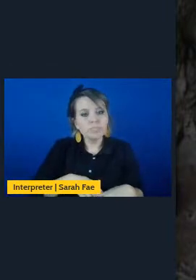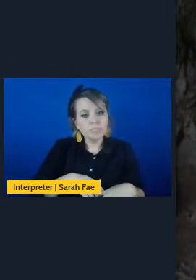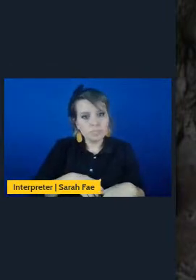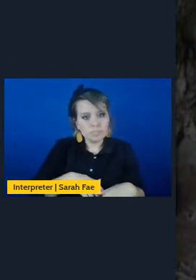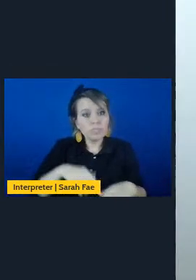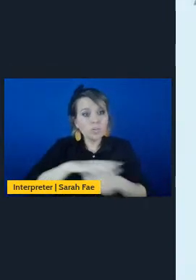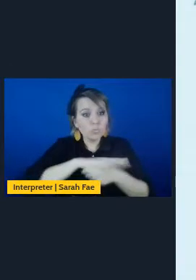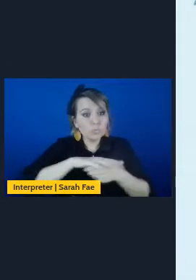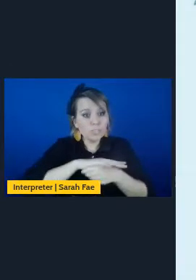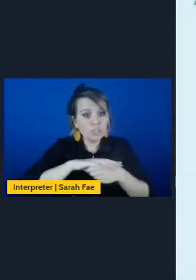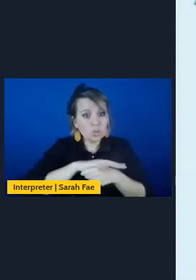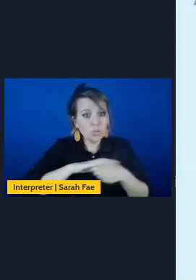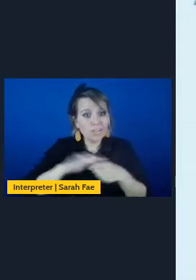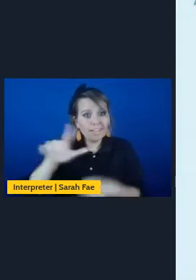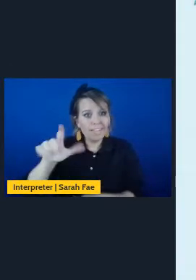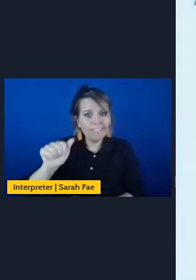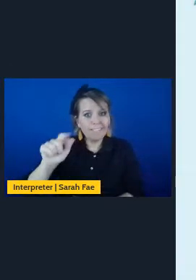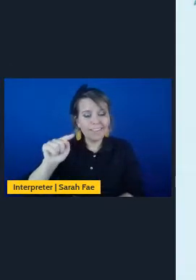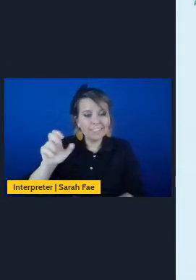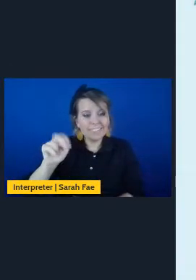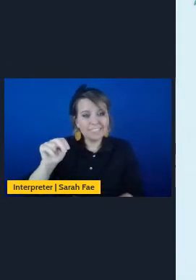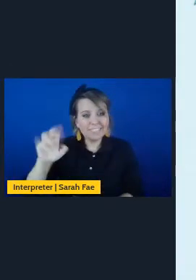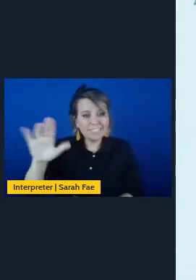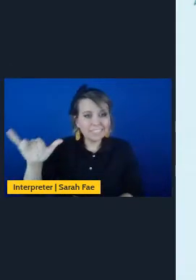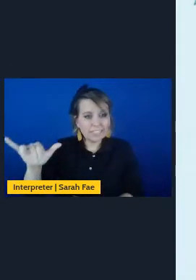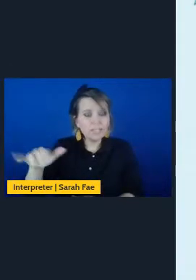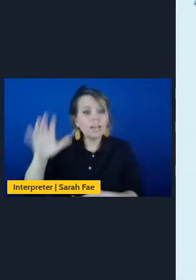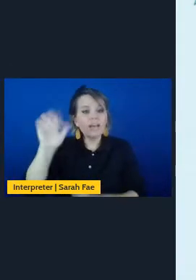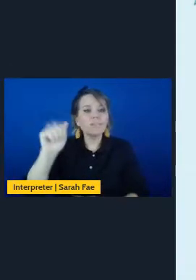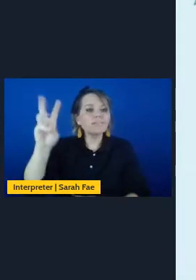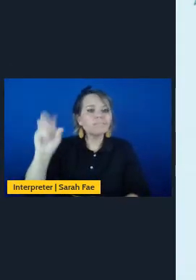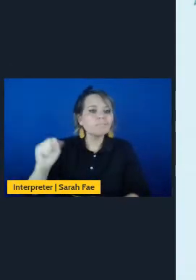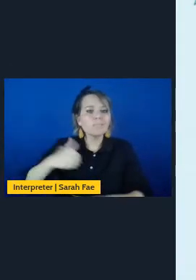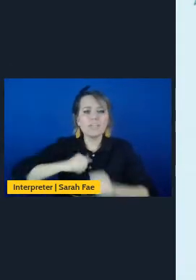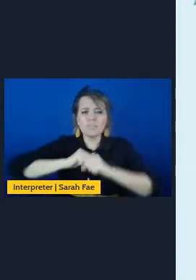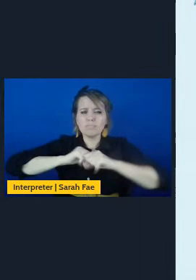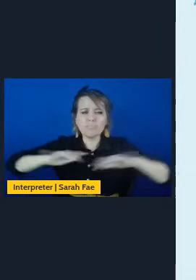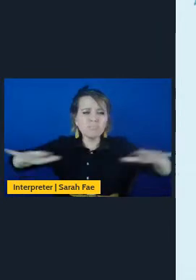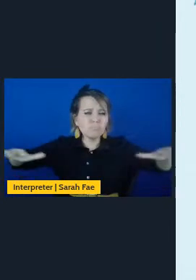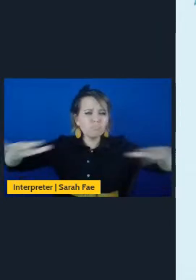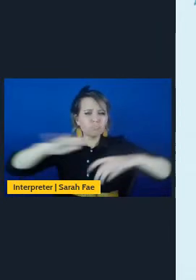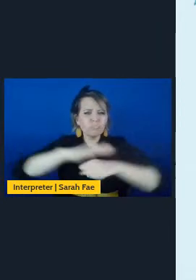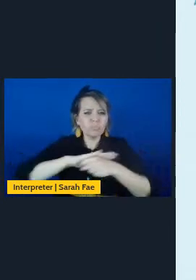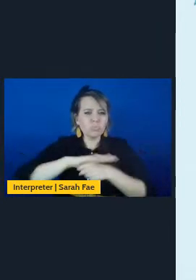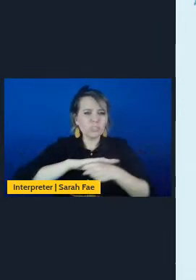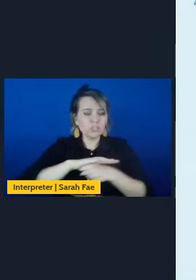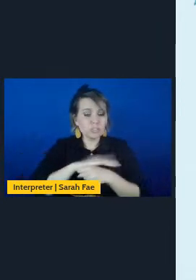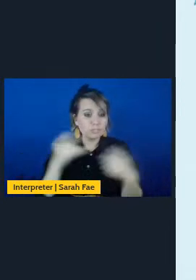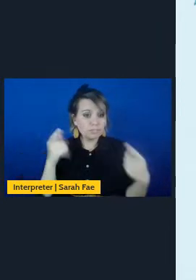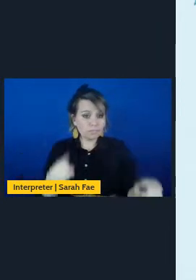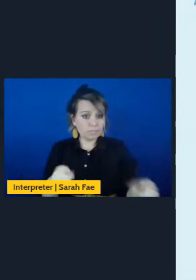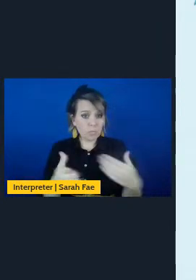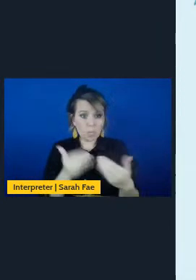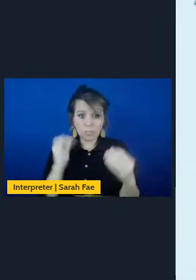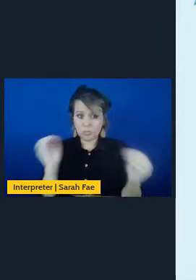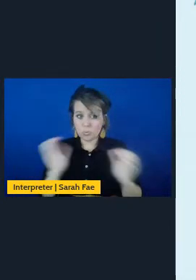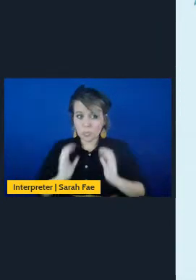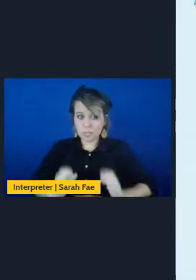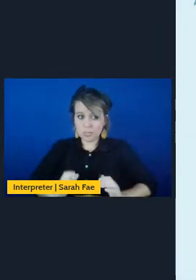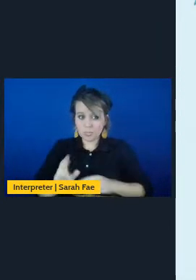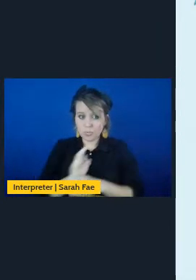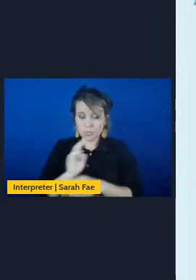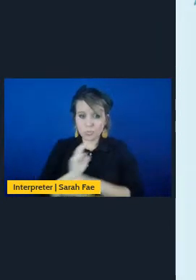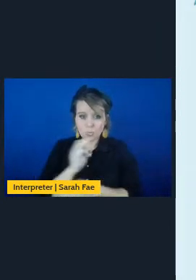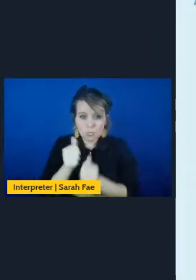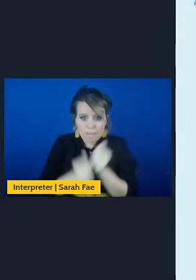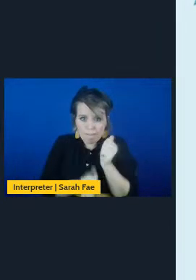regional latency. So AWS clearly has a whole mess of regions. But it turns out that almost no customers use